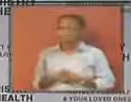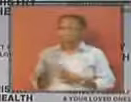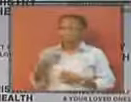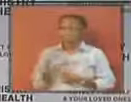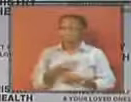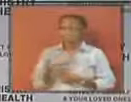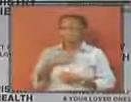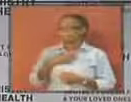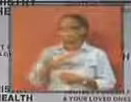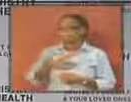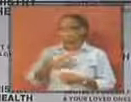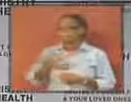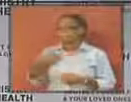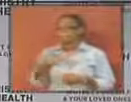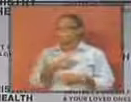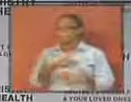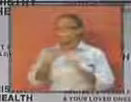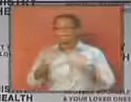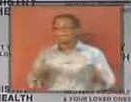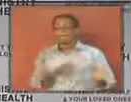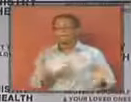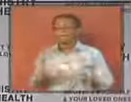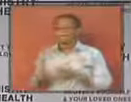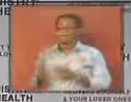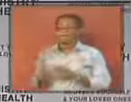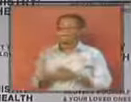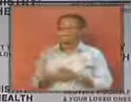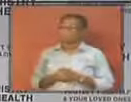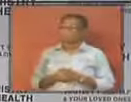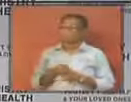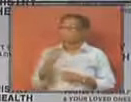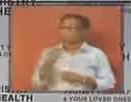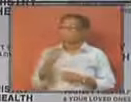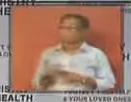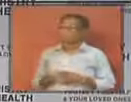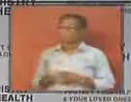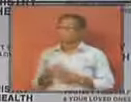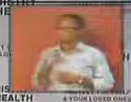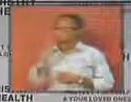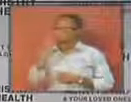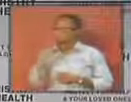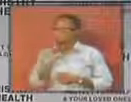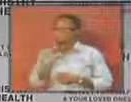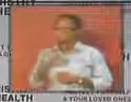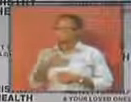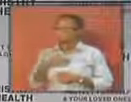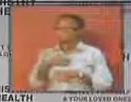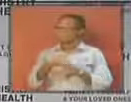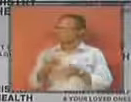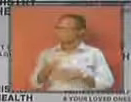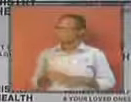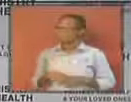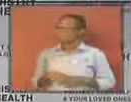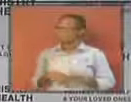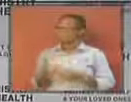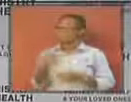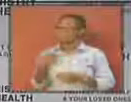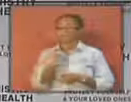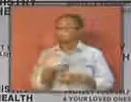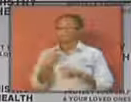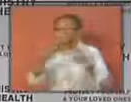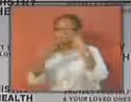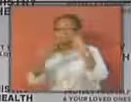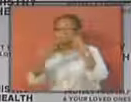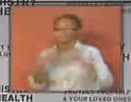Yes, Ms. Brown, please send to the Corporate Communications Unit, and we will filter it through to the right parties. We go now